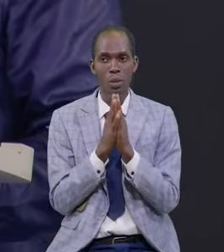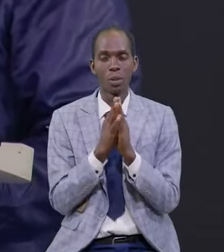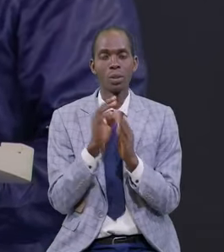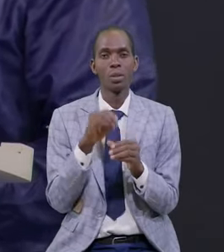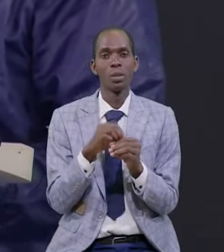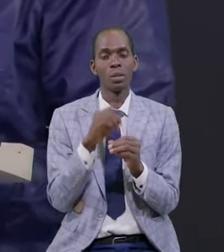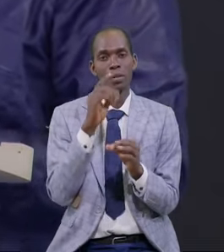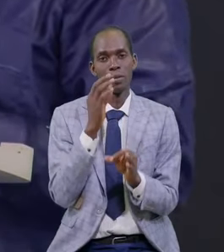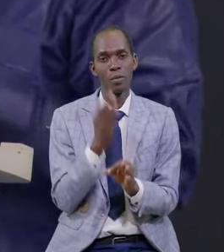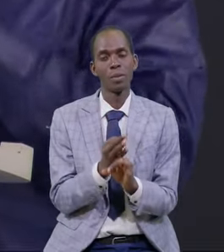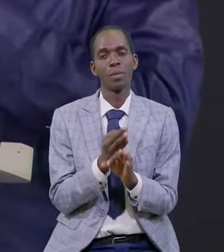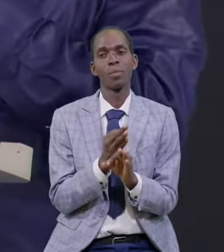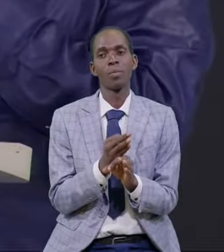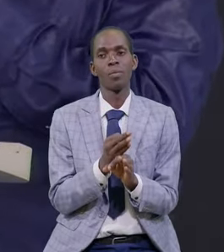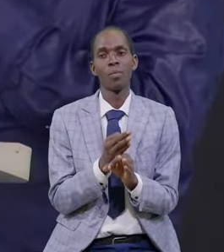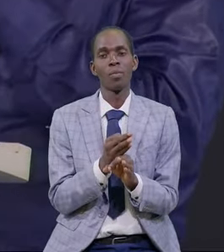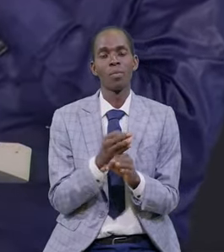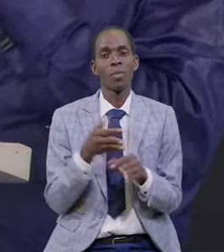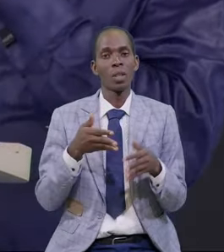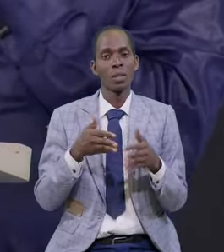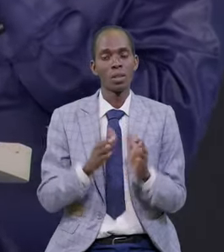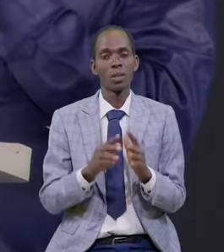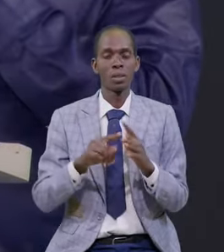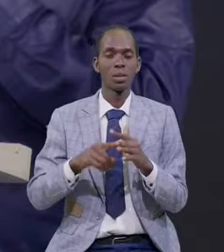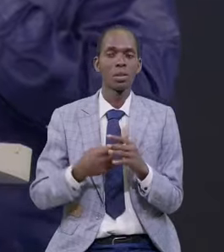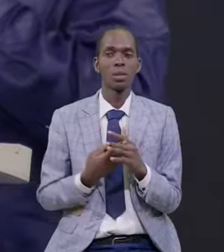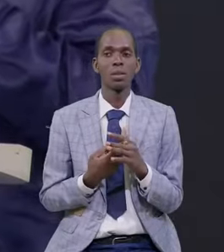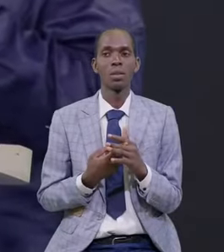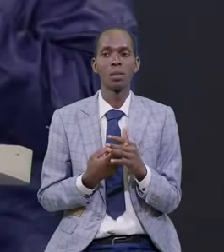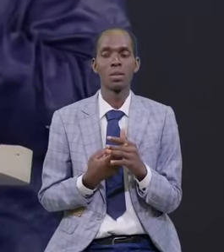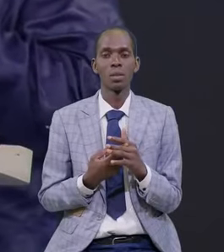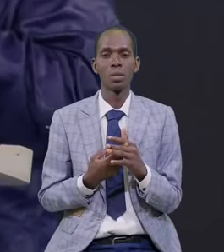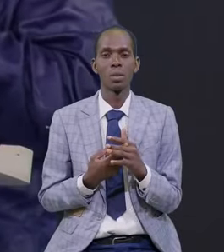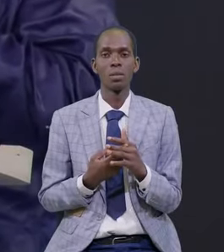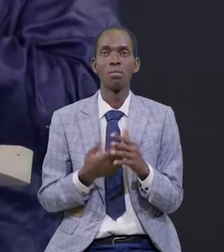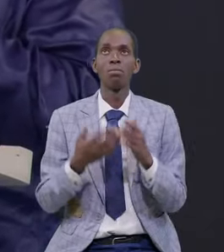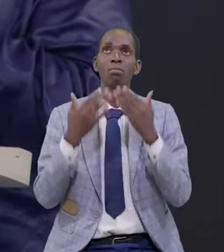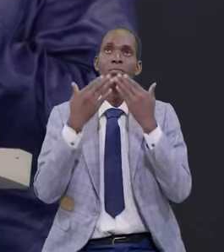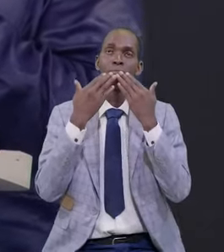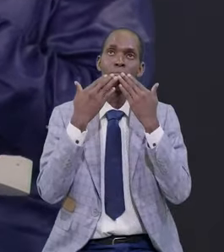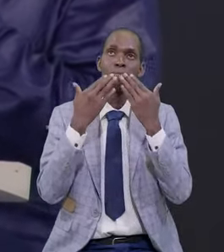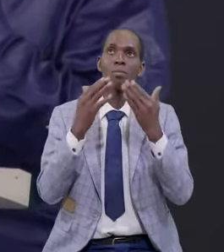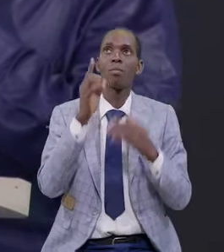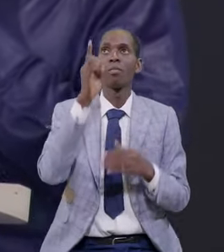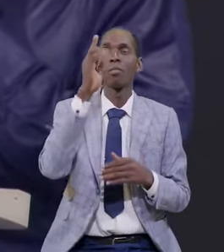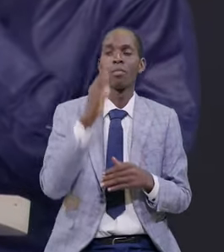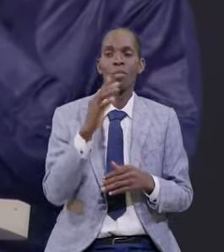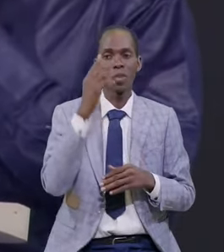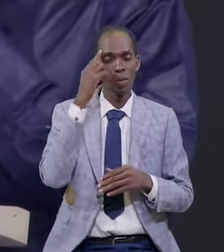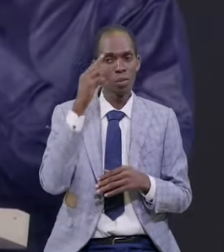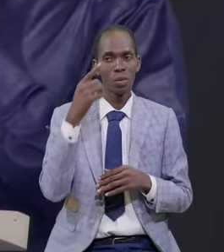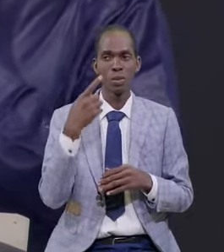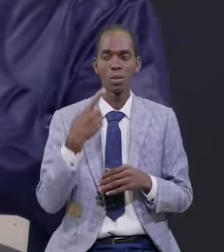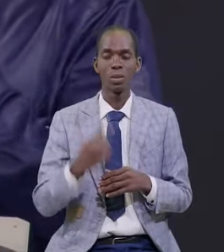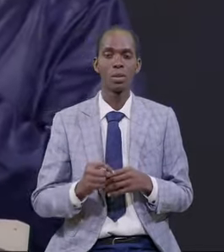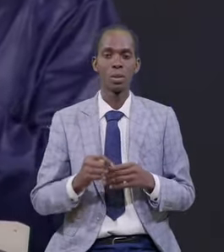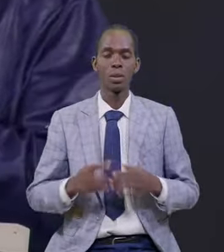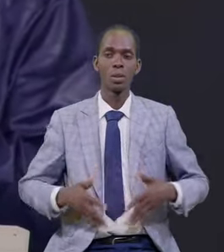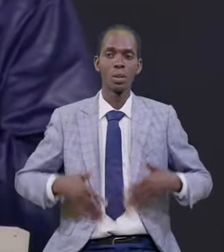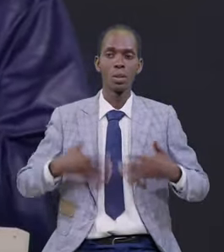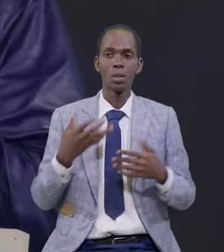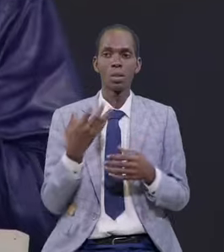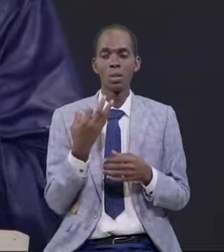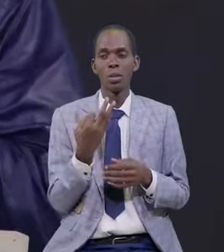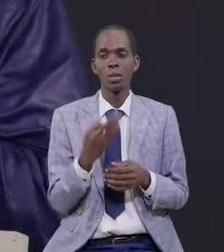let face of all appreciate God for the life of his great servant please wave